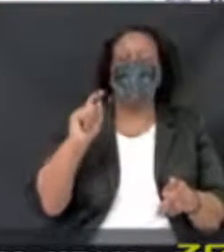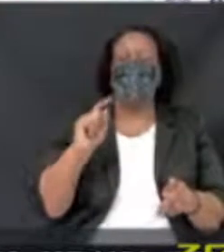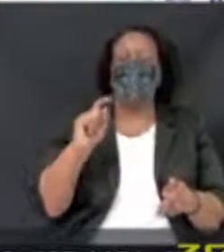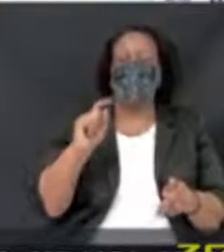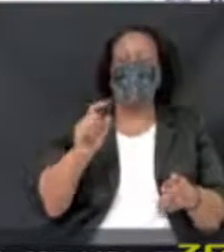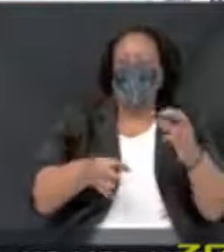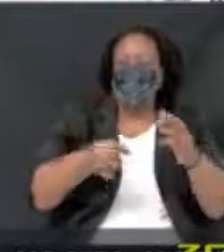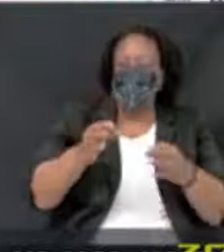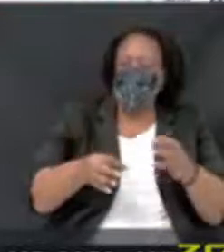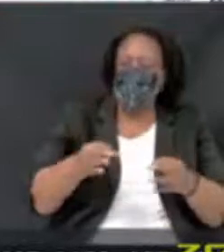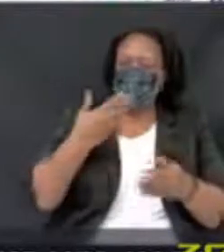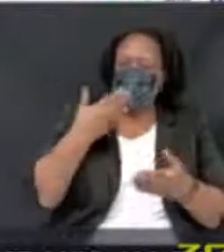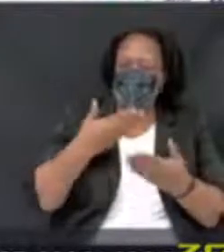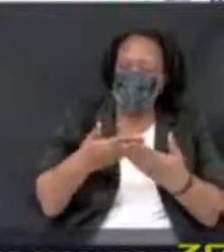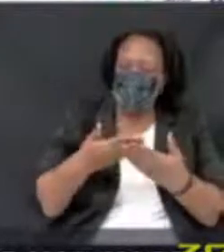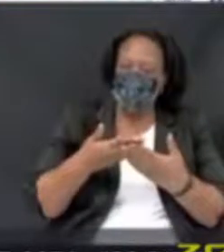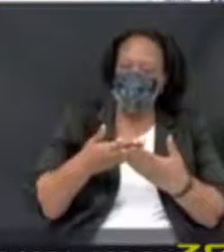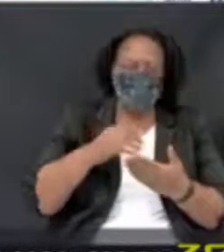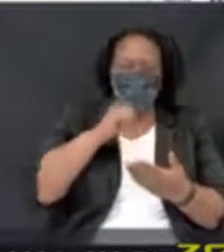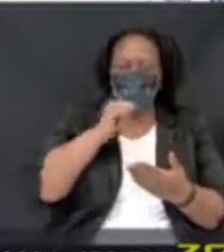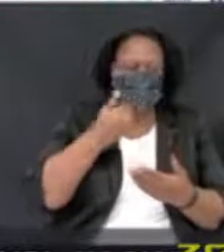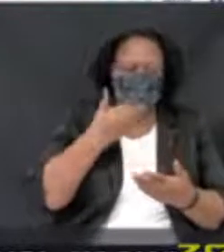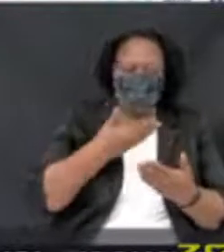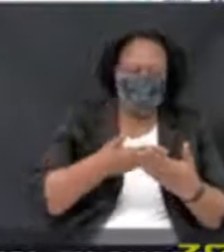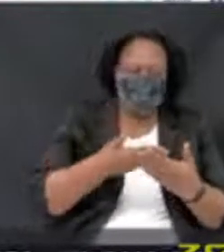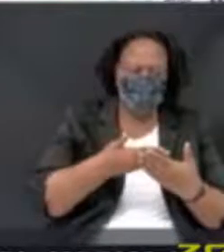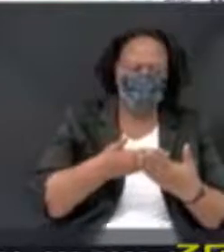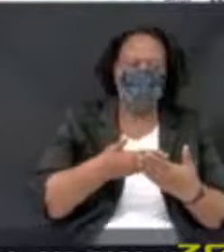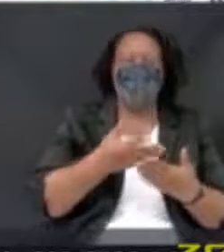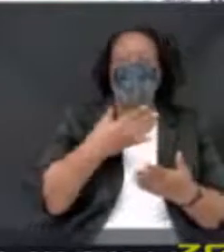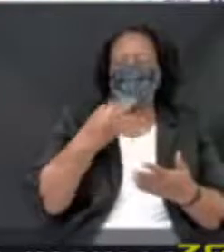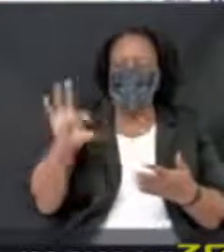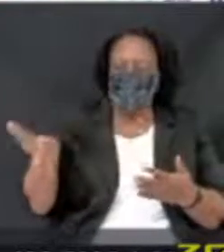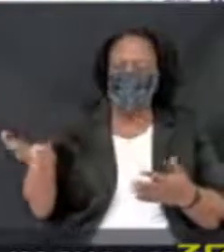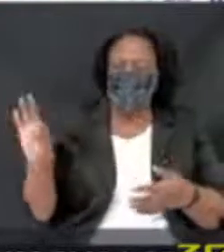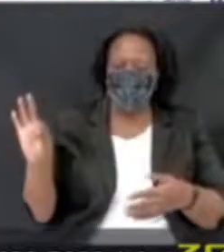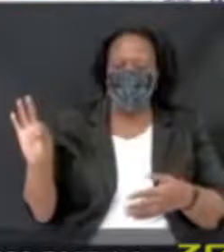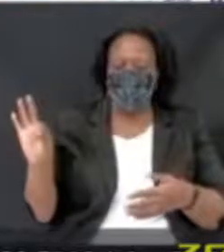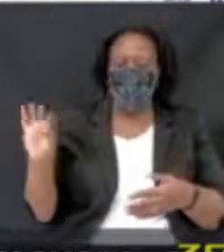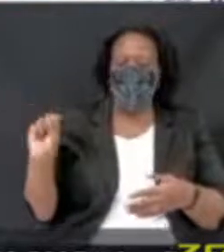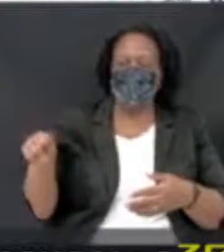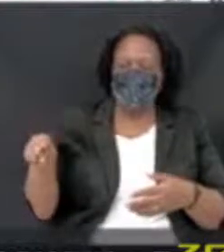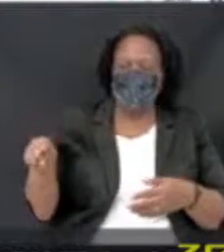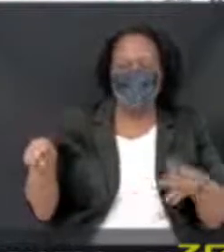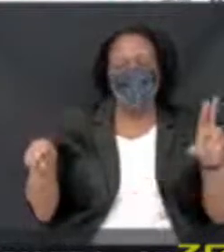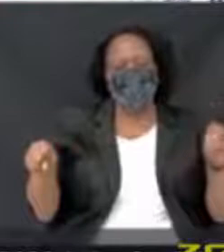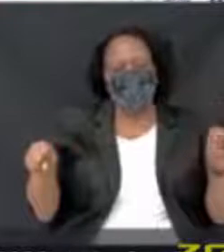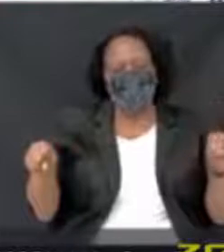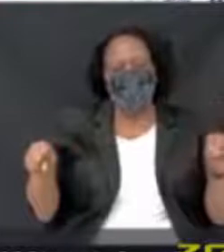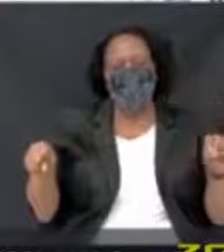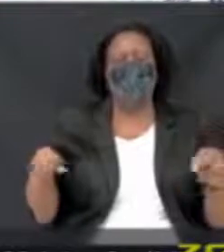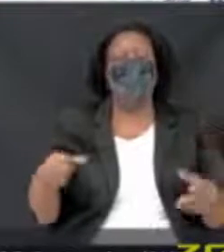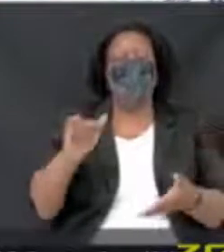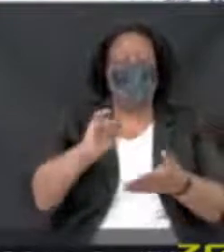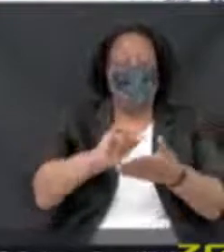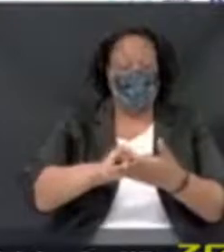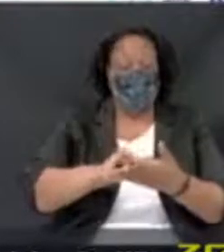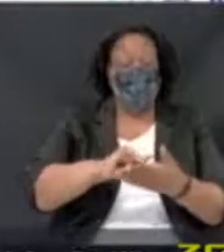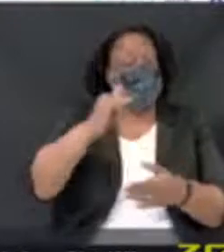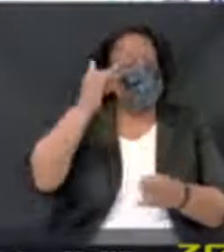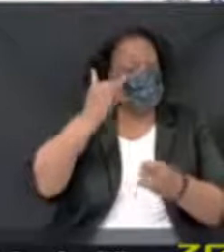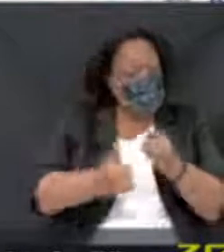submission and makes the final decision. The final decision is made by the Federal Cabinet of